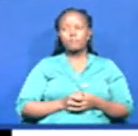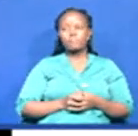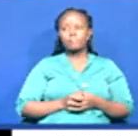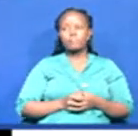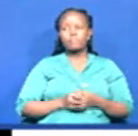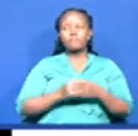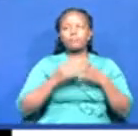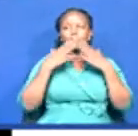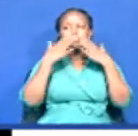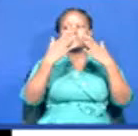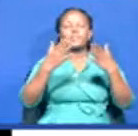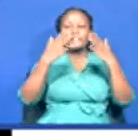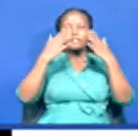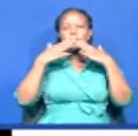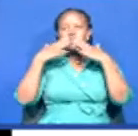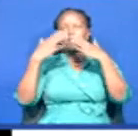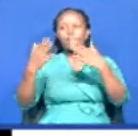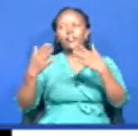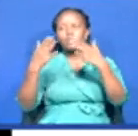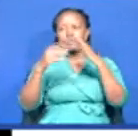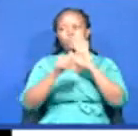Thank you very much indeed, Agnes.